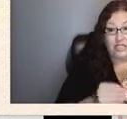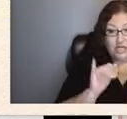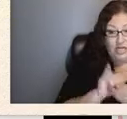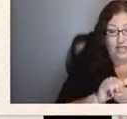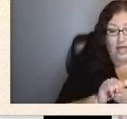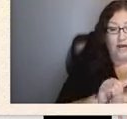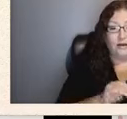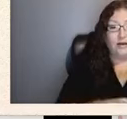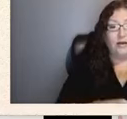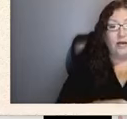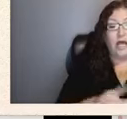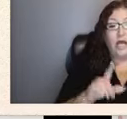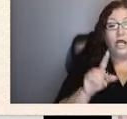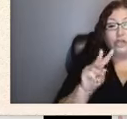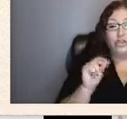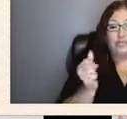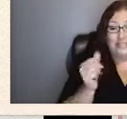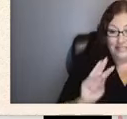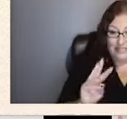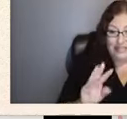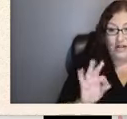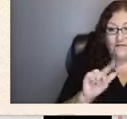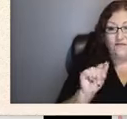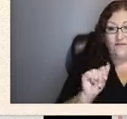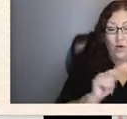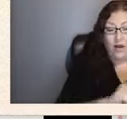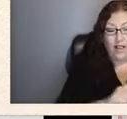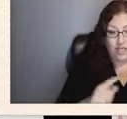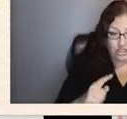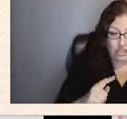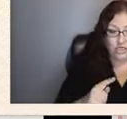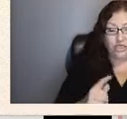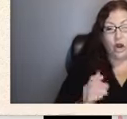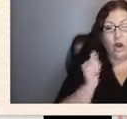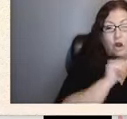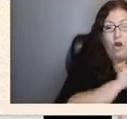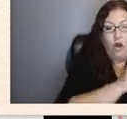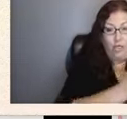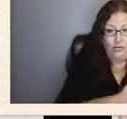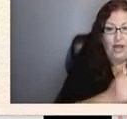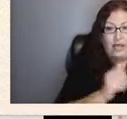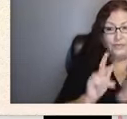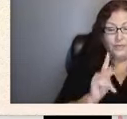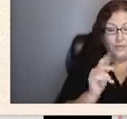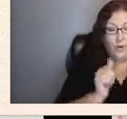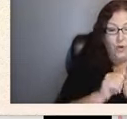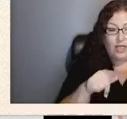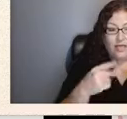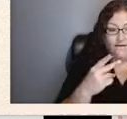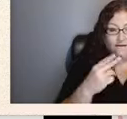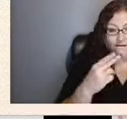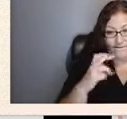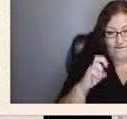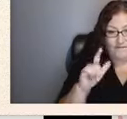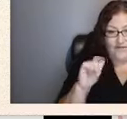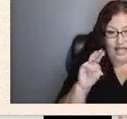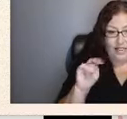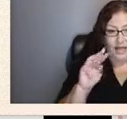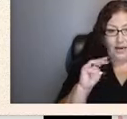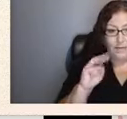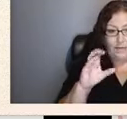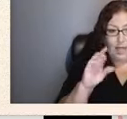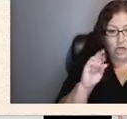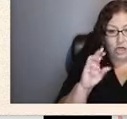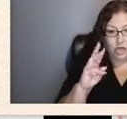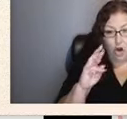in 2016, the Florida legislature authorized individuals with Phelan-McDermid Syndrome who